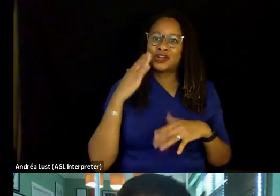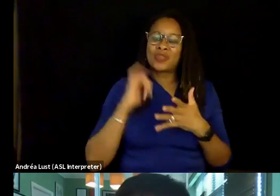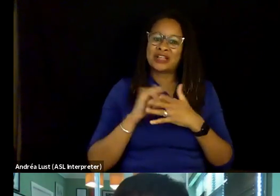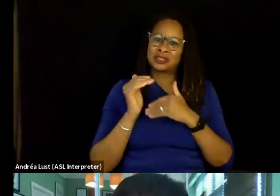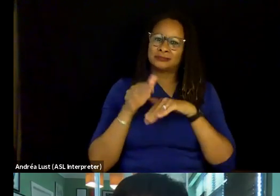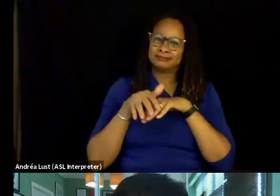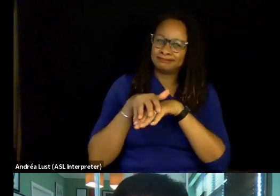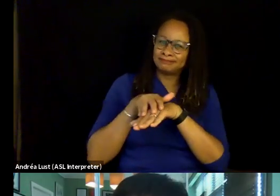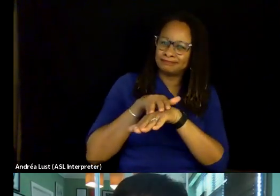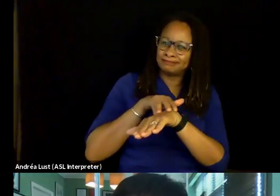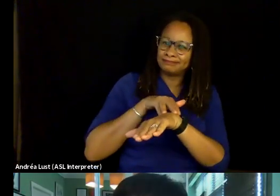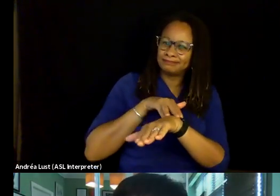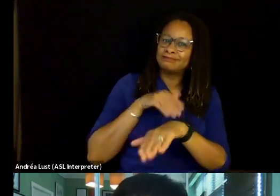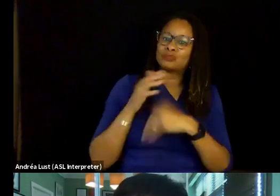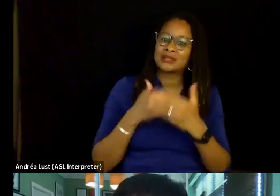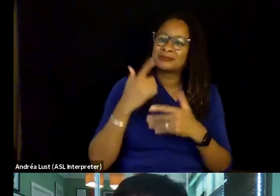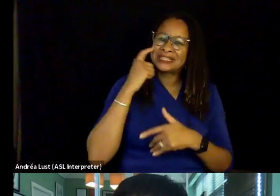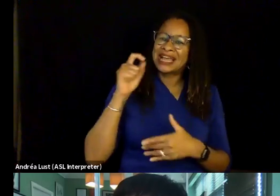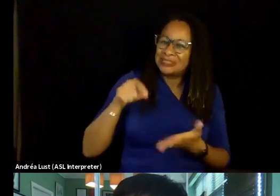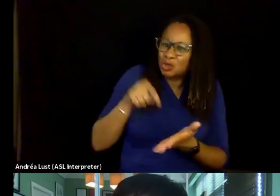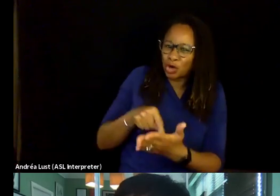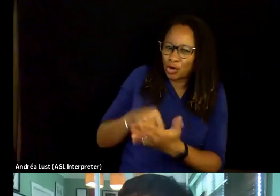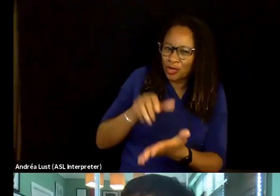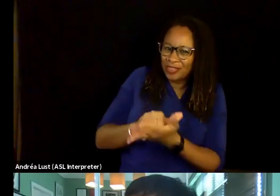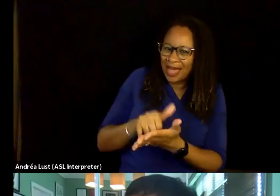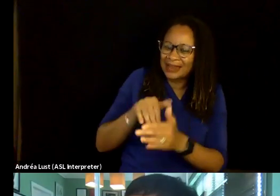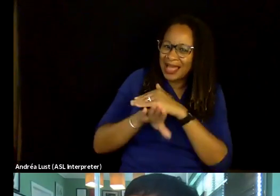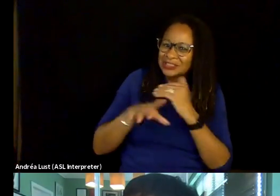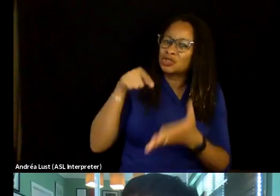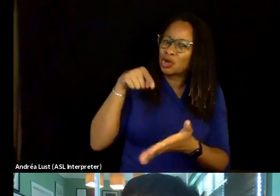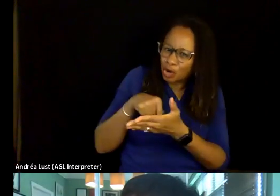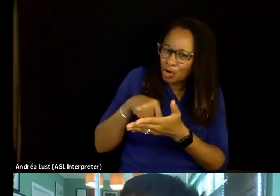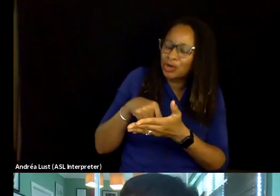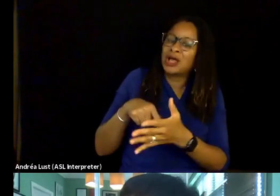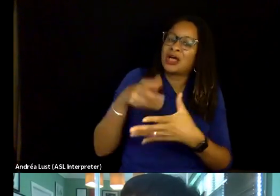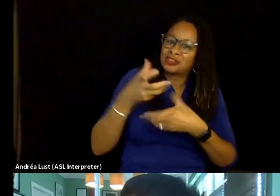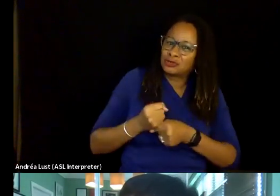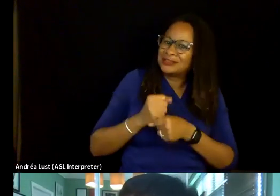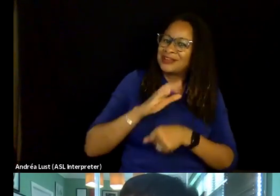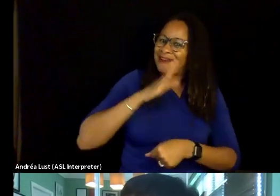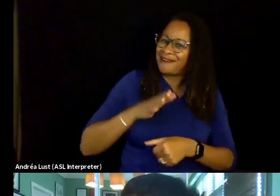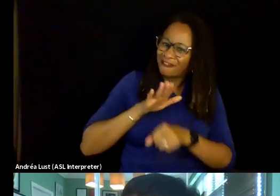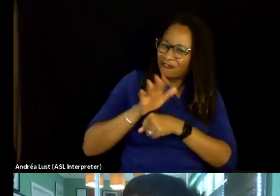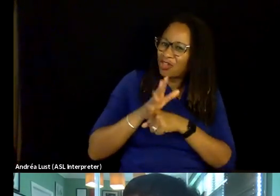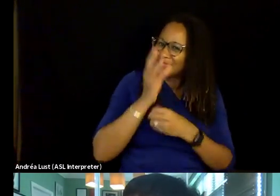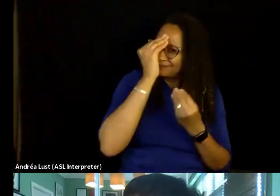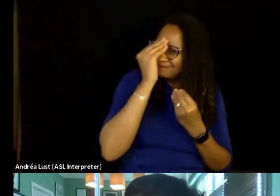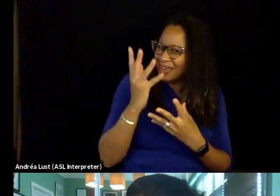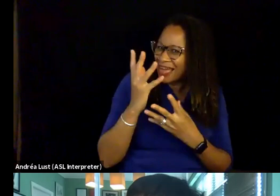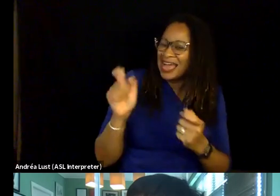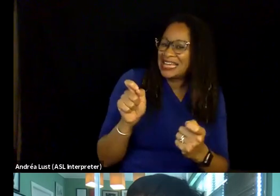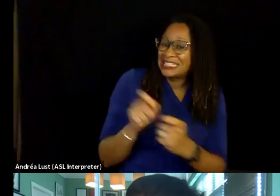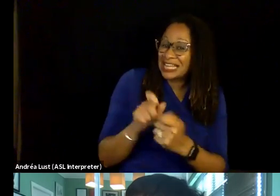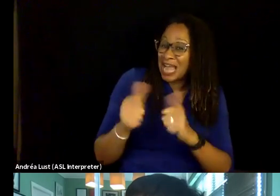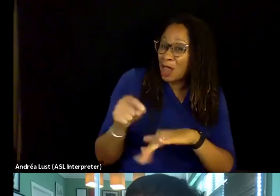because I know I have to earn that access. I have to earn the trust. So I never fully tell them exactly how long